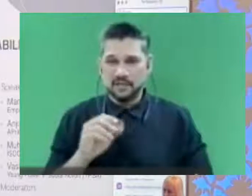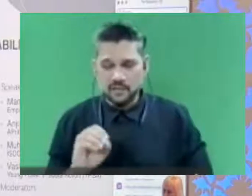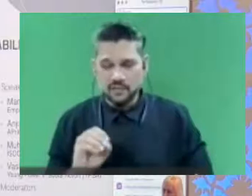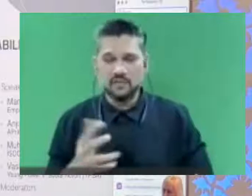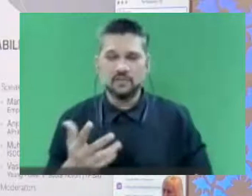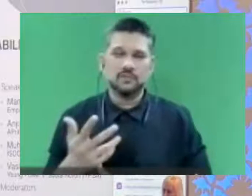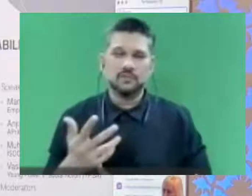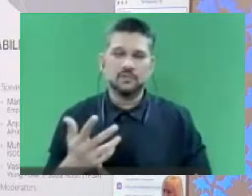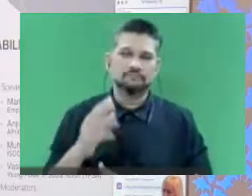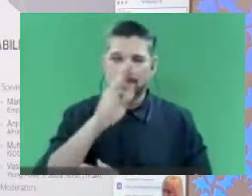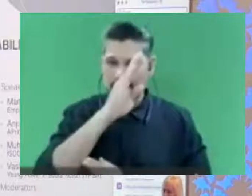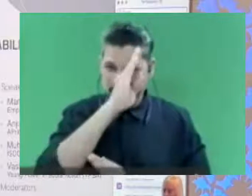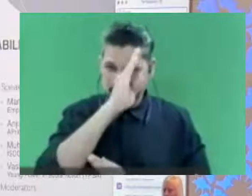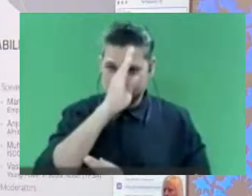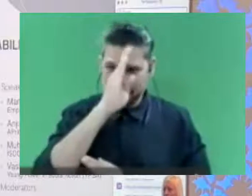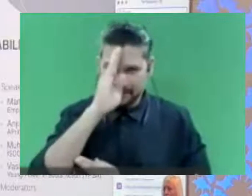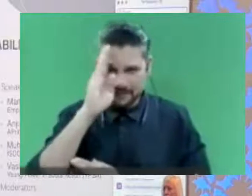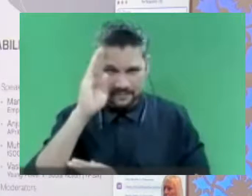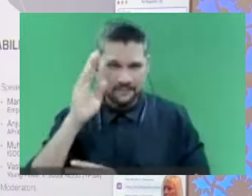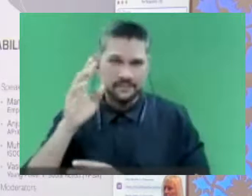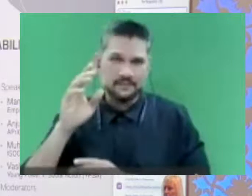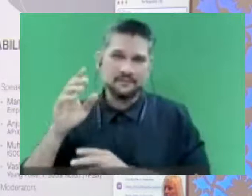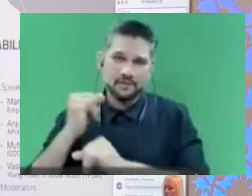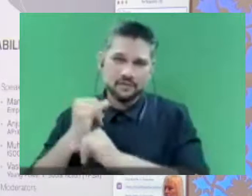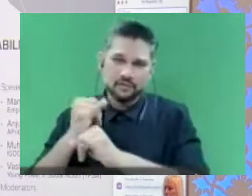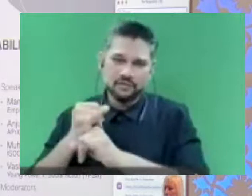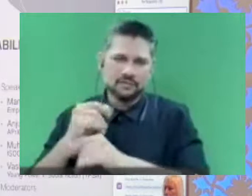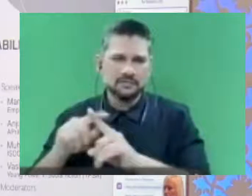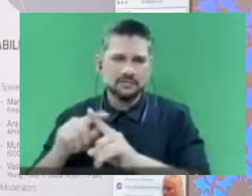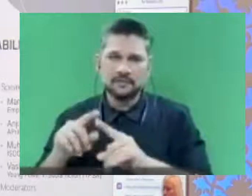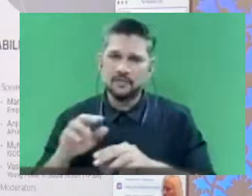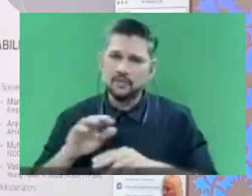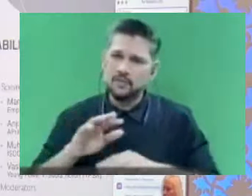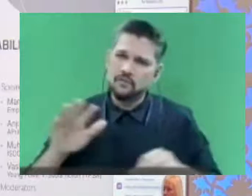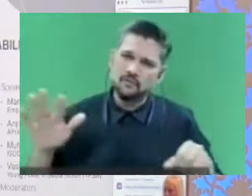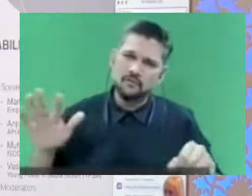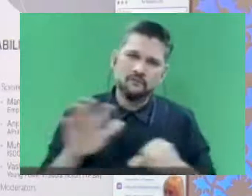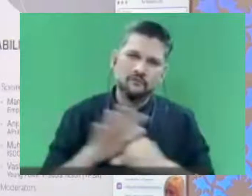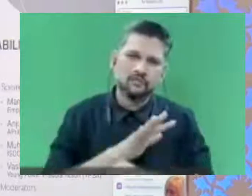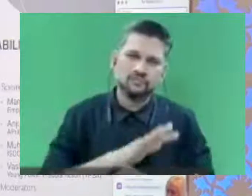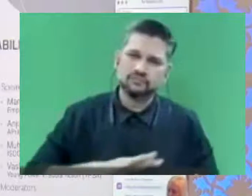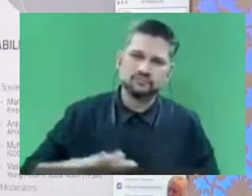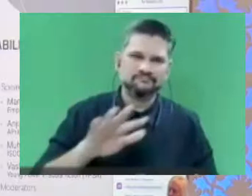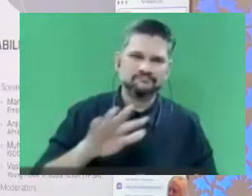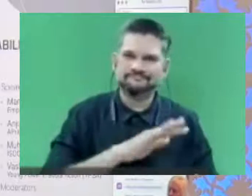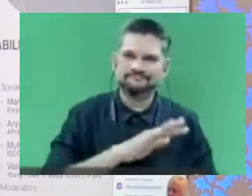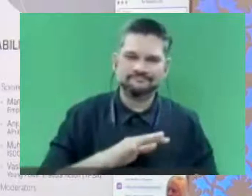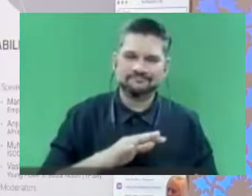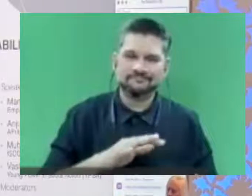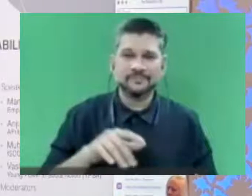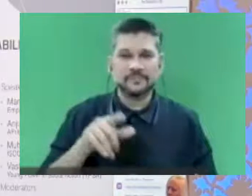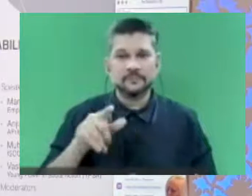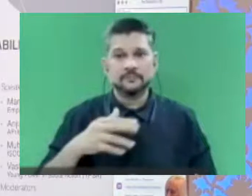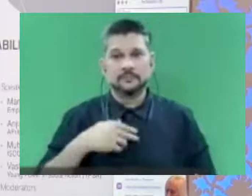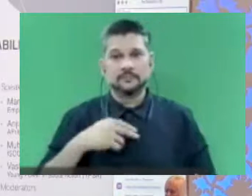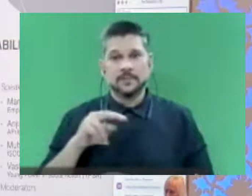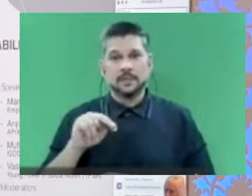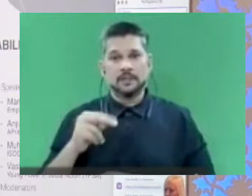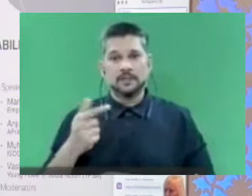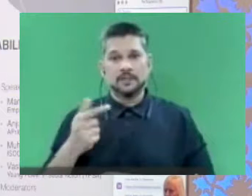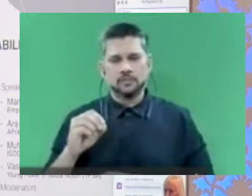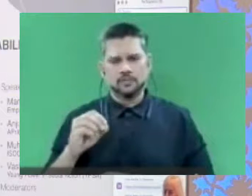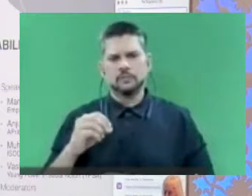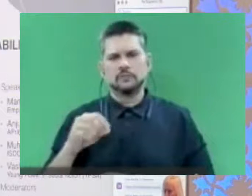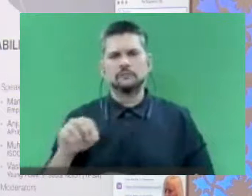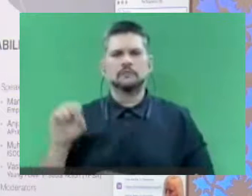disabilities. My NGO based in Yogyakarta in Central Java, so we have a lot of people to facilitate the disabilities.